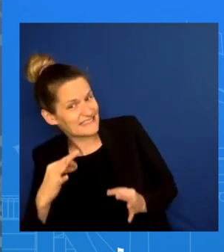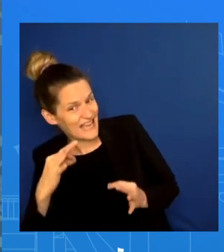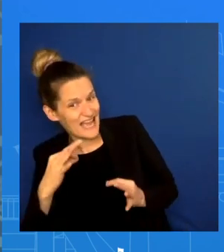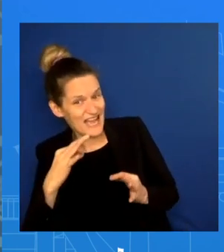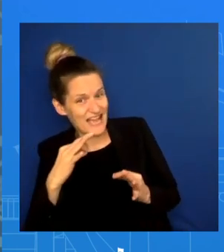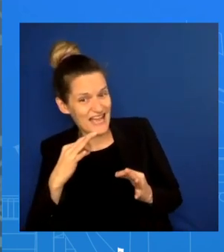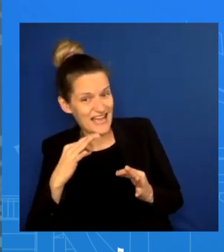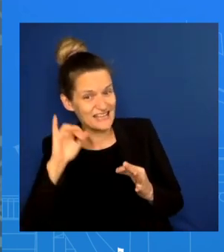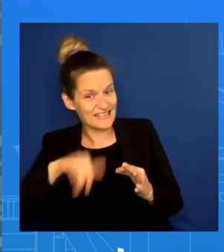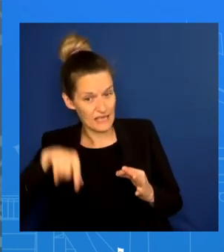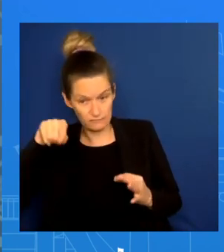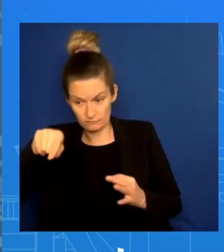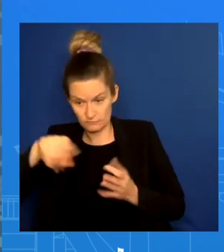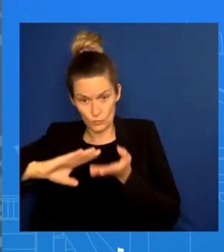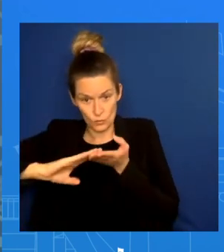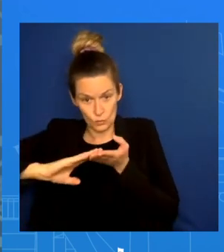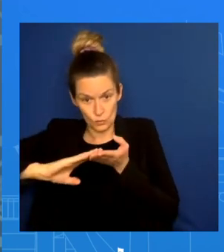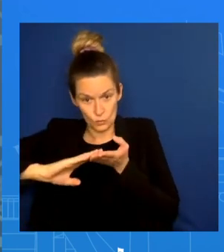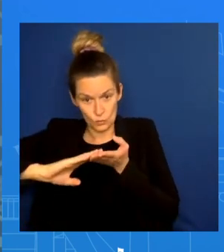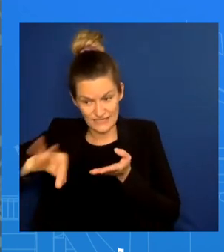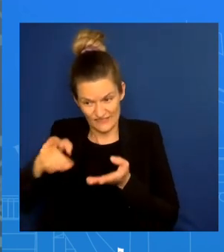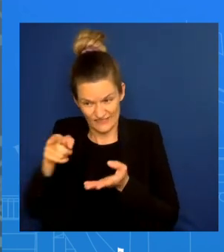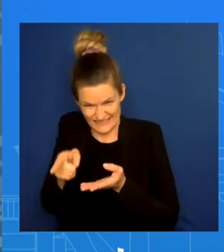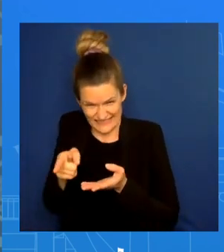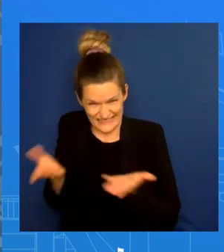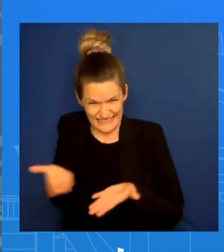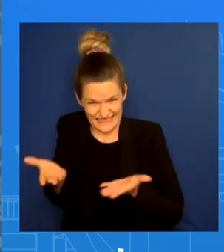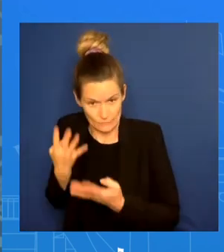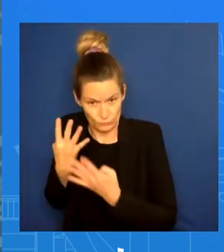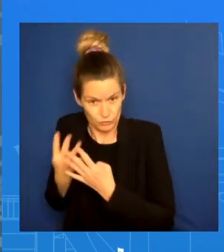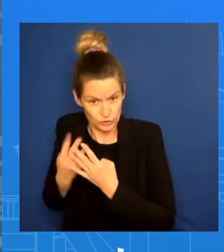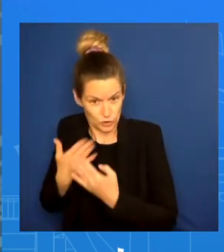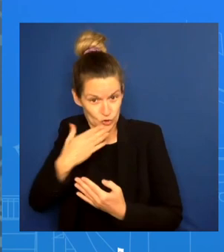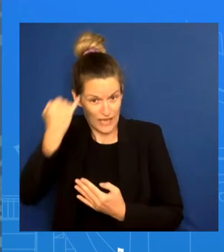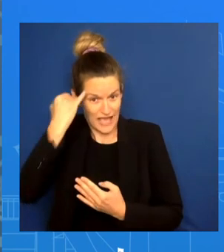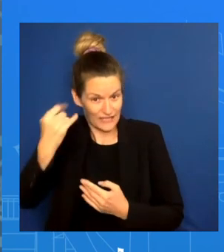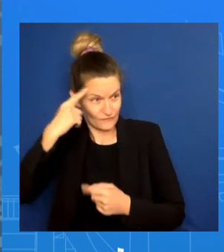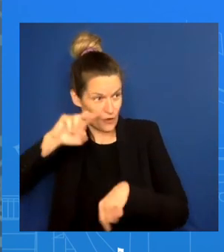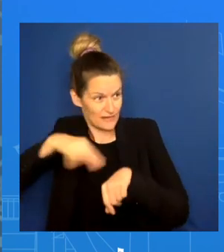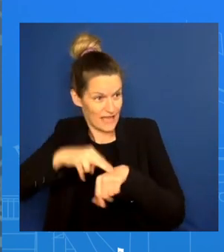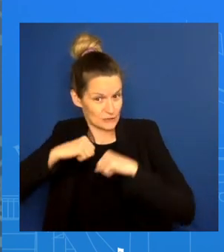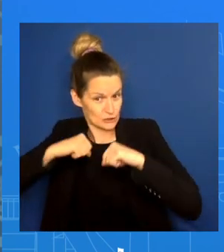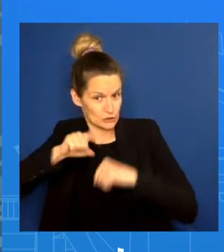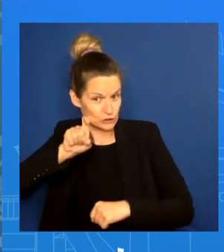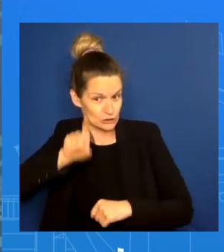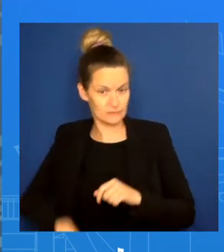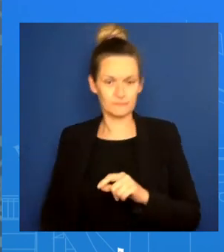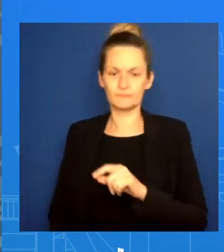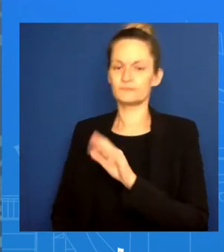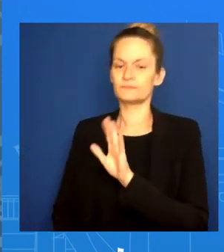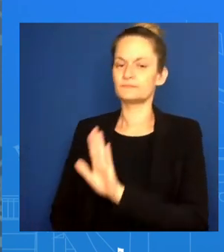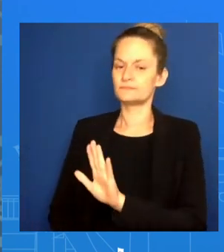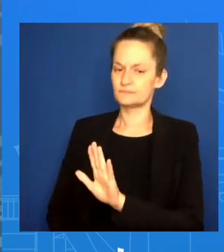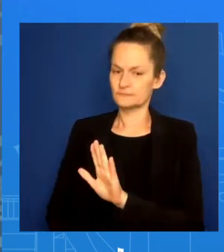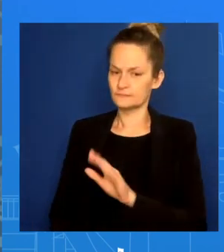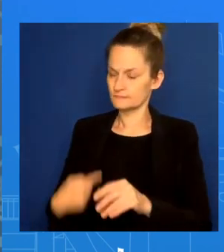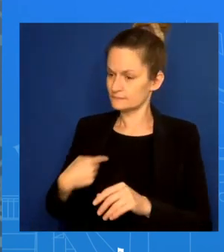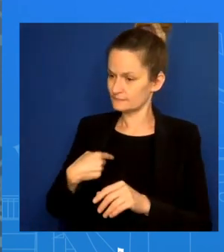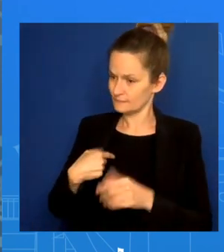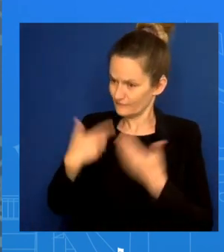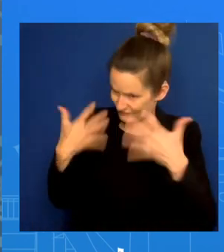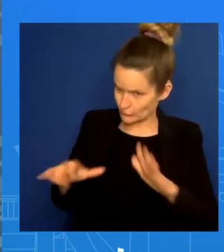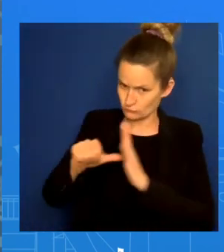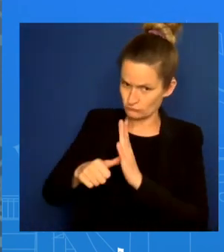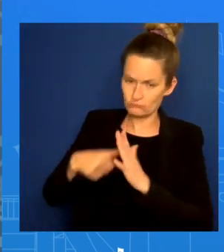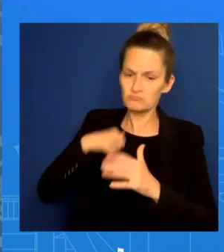about specific individuals. Our focus on individuals right now is on getting Mr. Whalen and